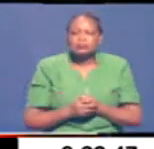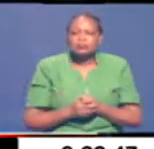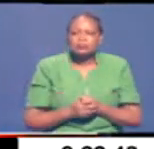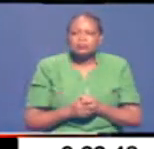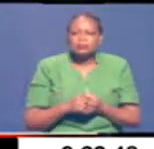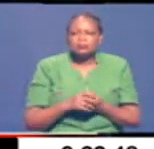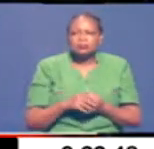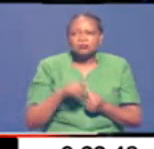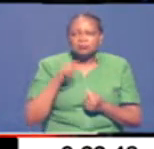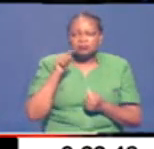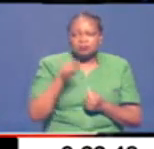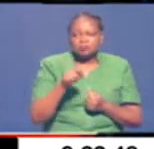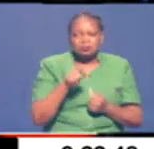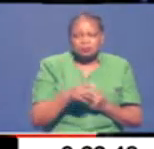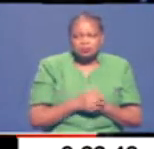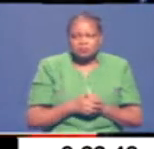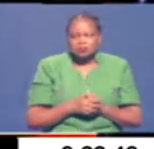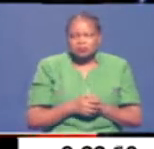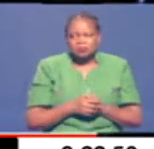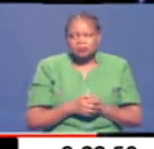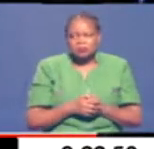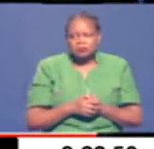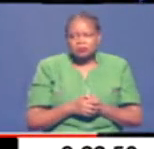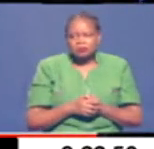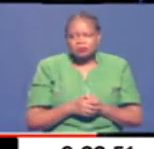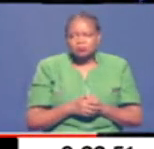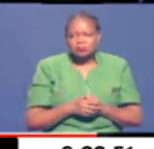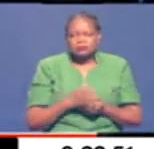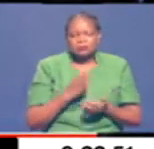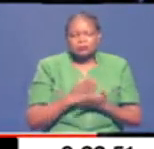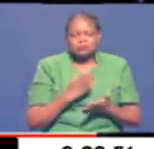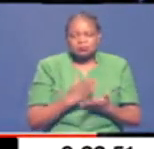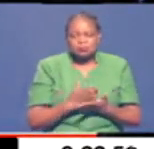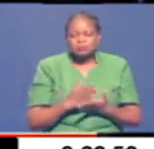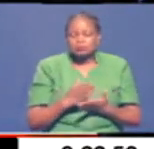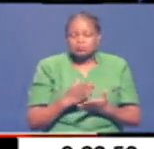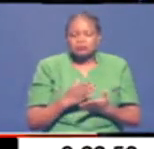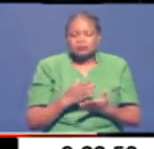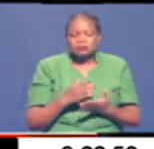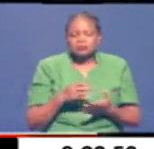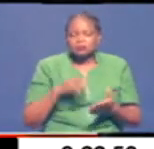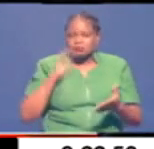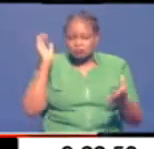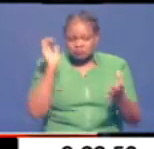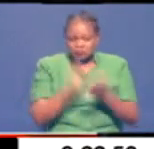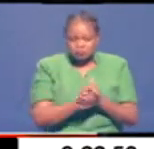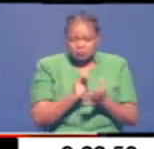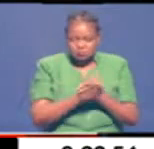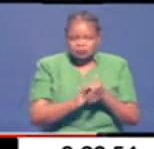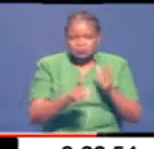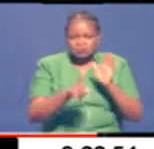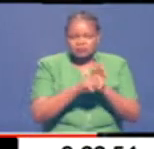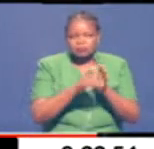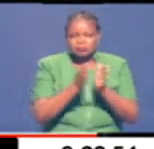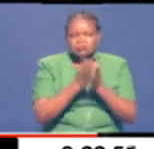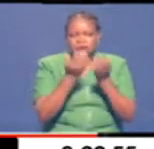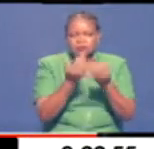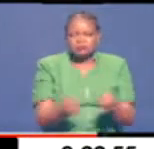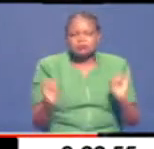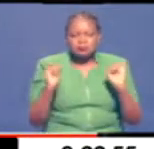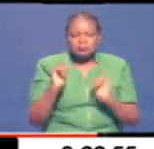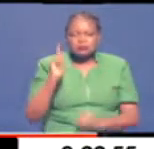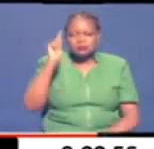This buttresses our unwavering belief in the rule of law and independence of the